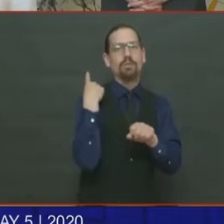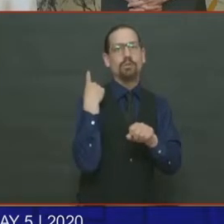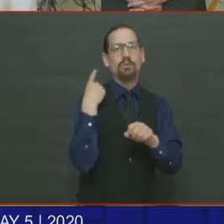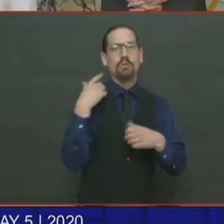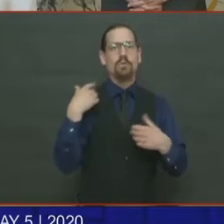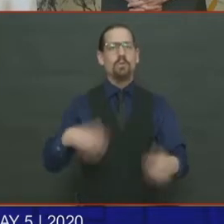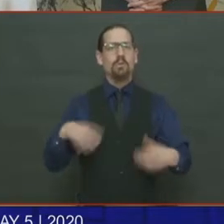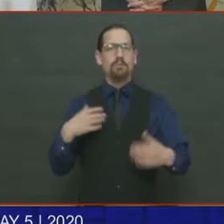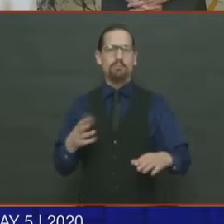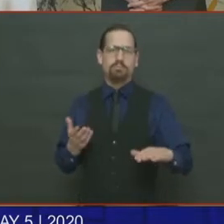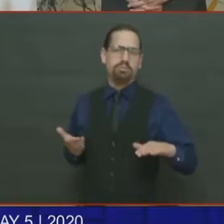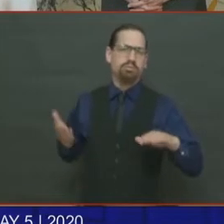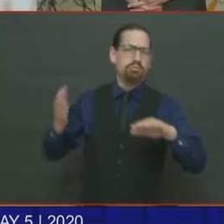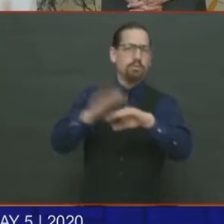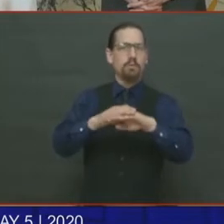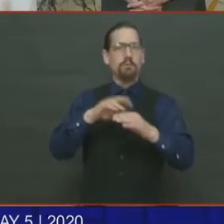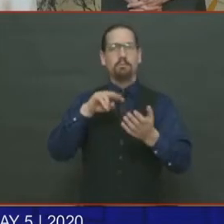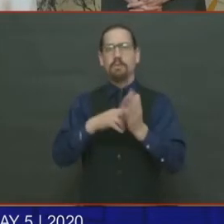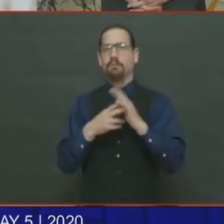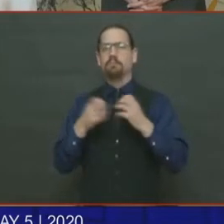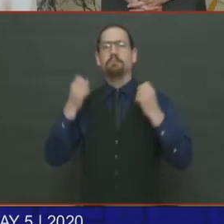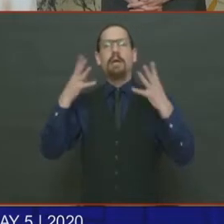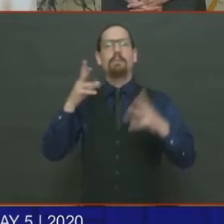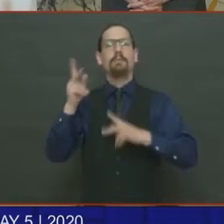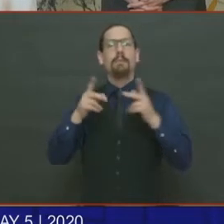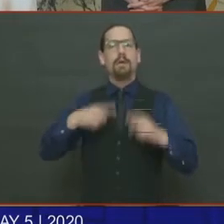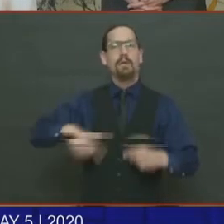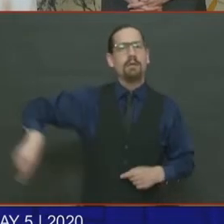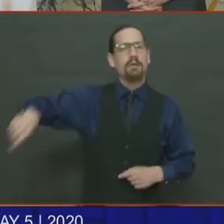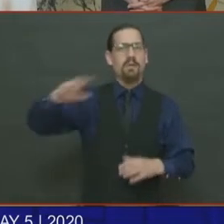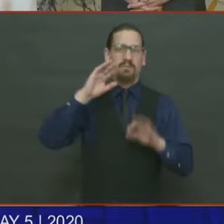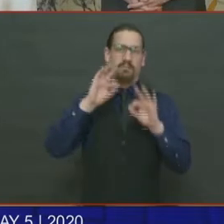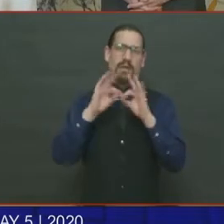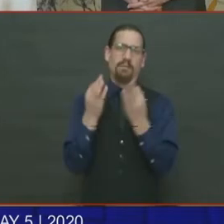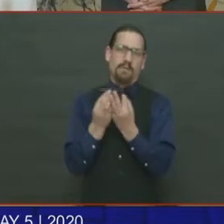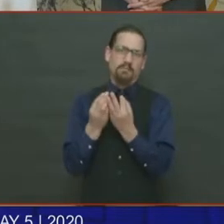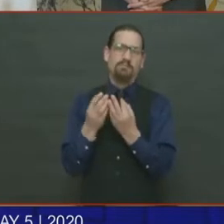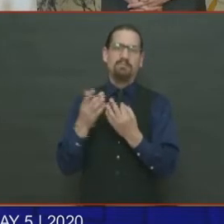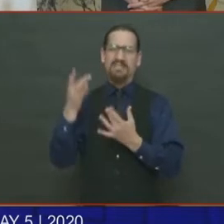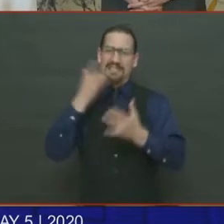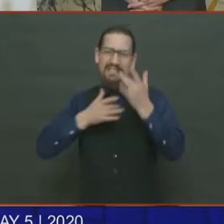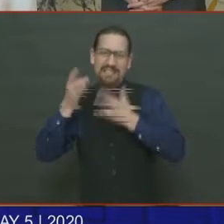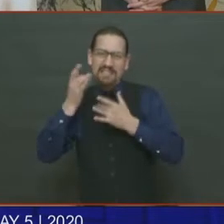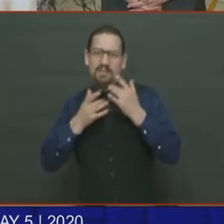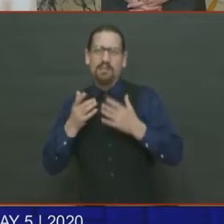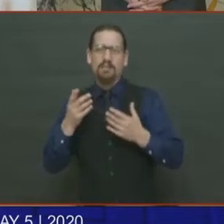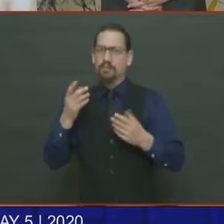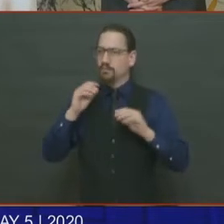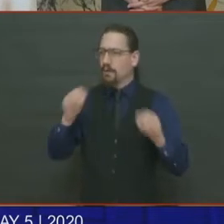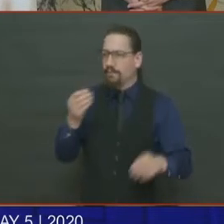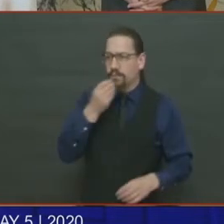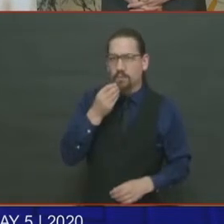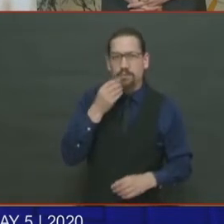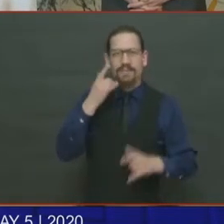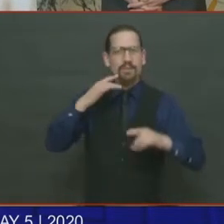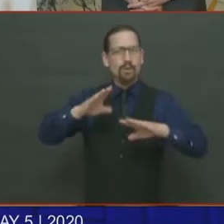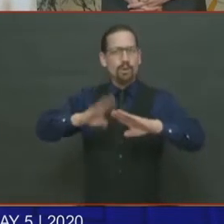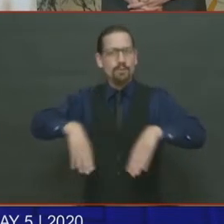their most basic needs, including feeding them and their kids. Through the food bank, we've trucked in